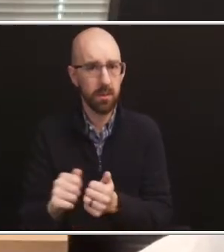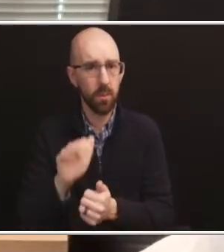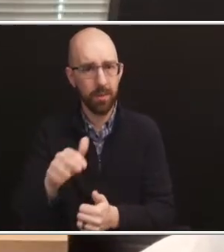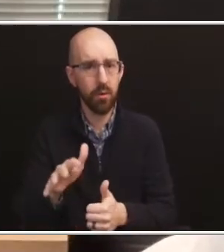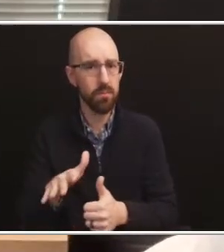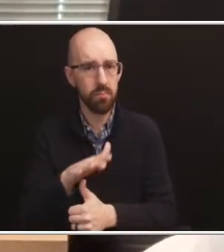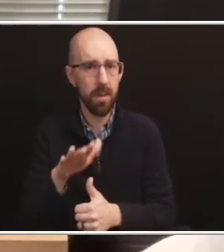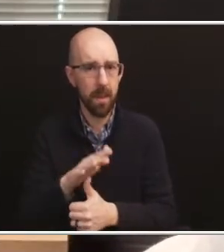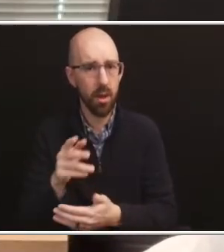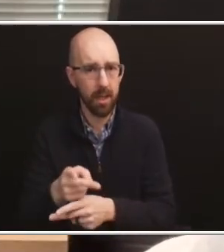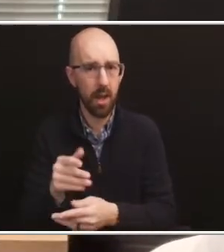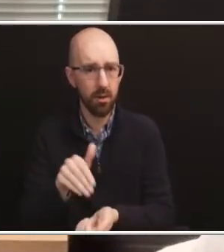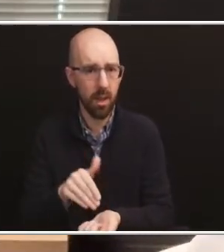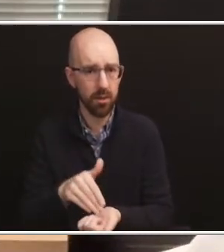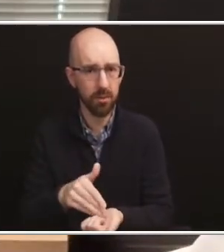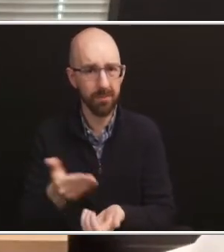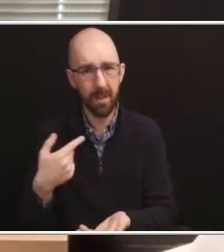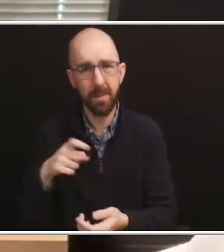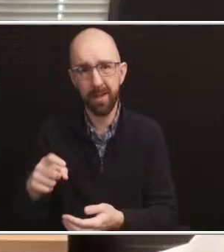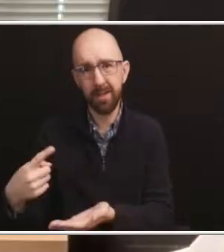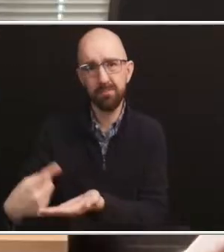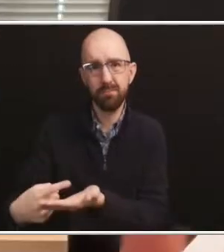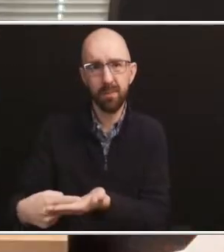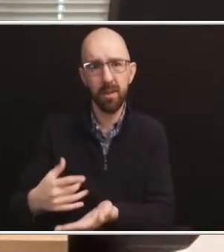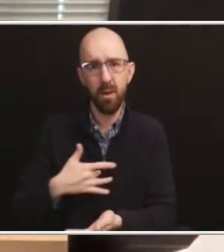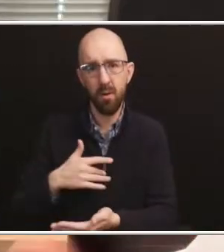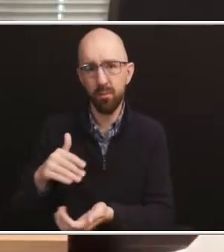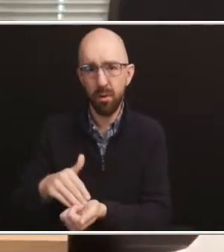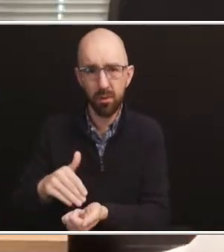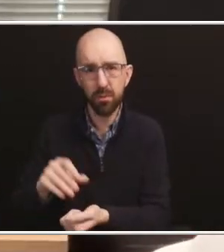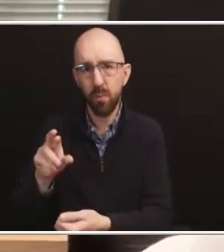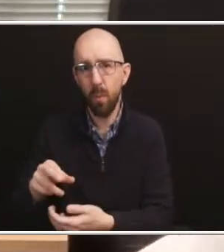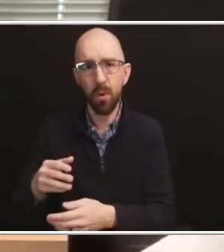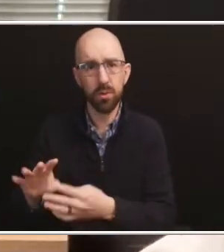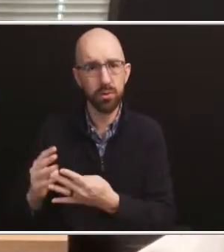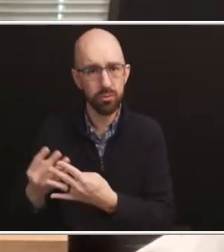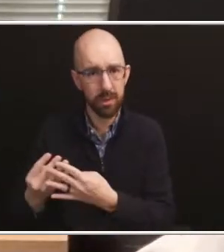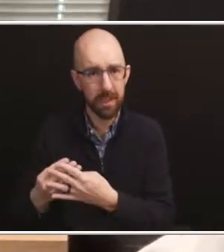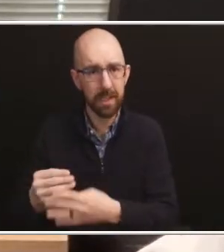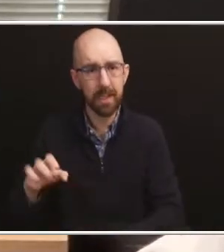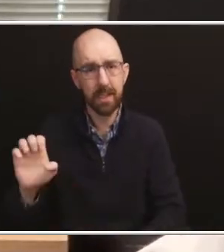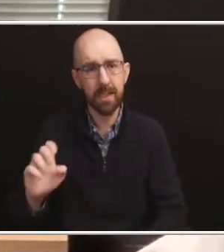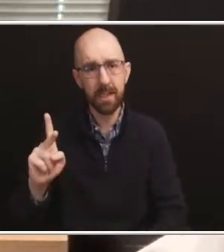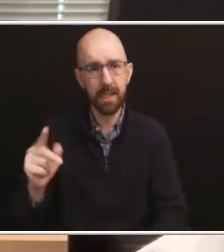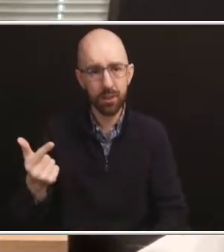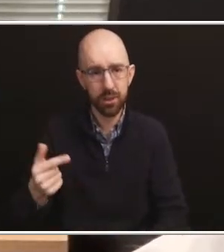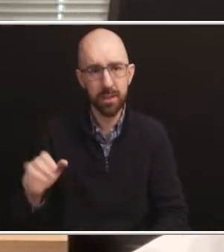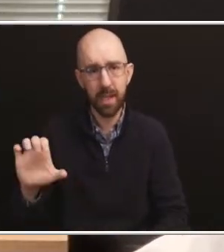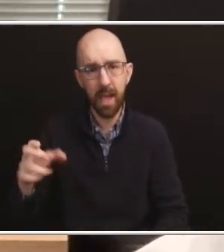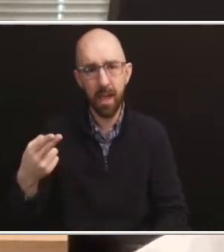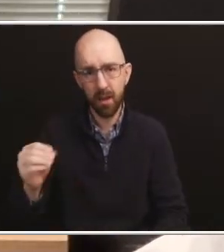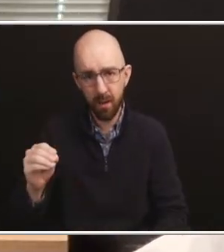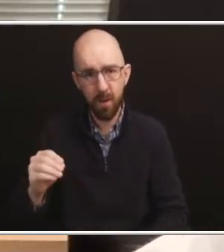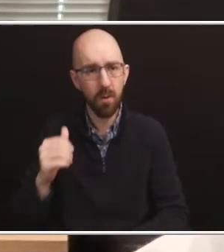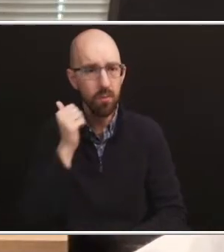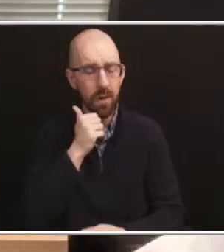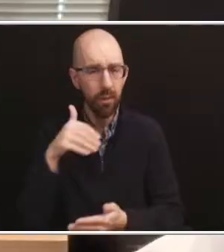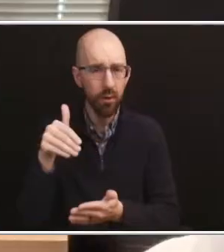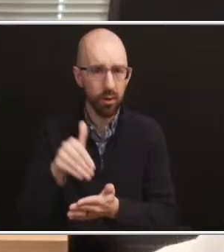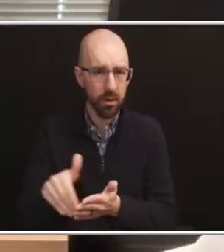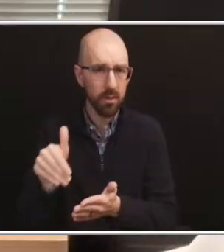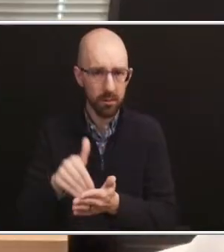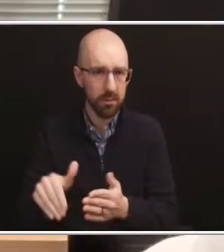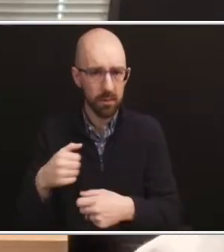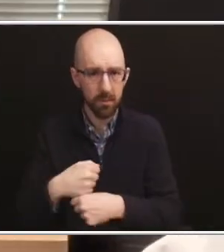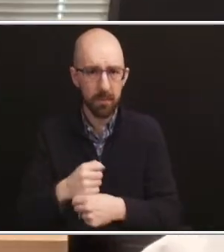hey, maybe I need to talk to a cardiologist, or, you know, get some sort of screening, EKG, echo at regular intervals to make sure that